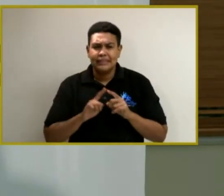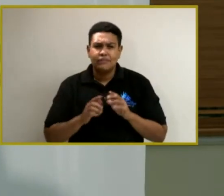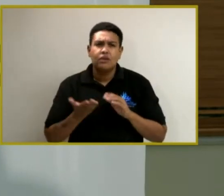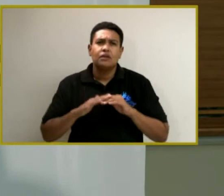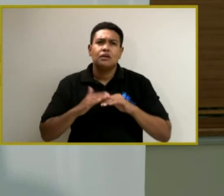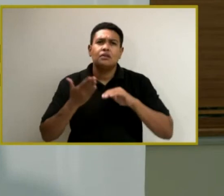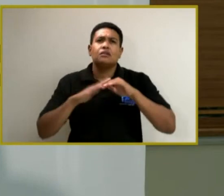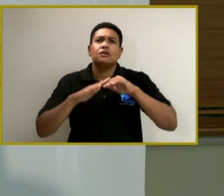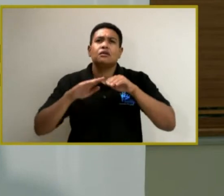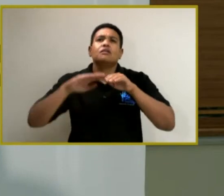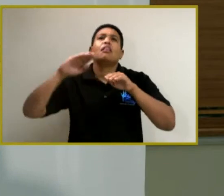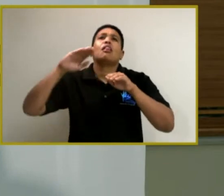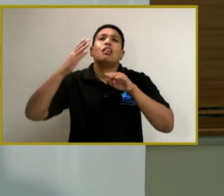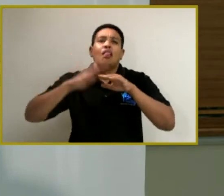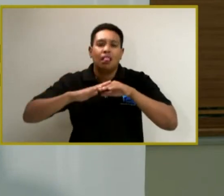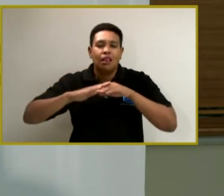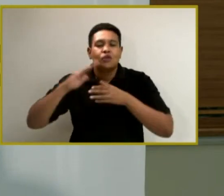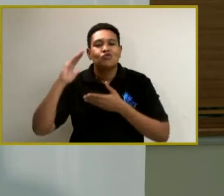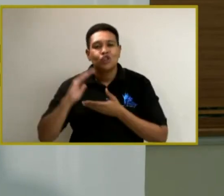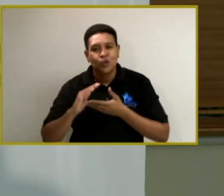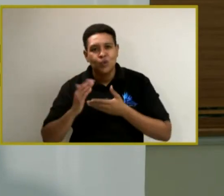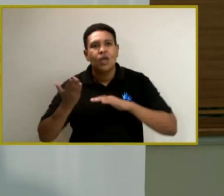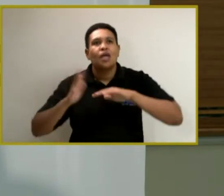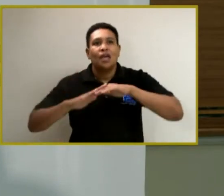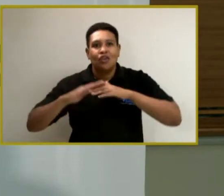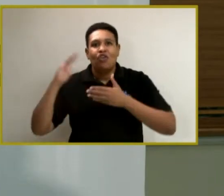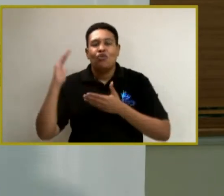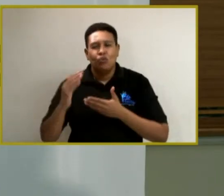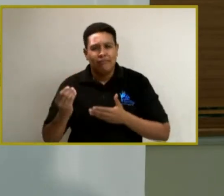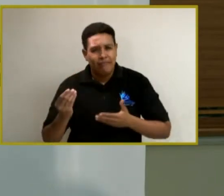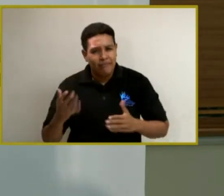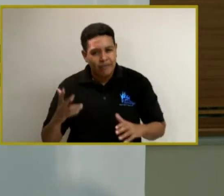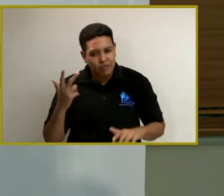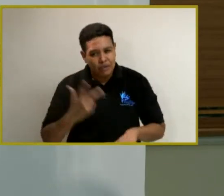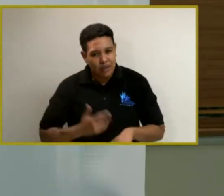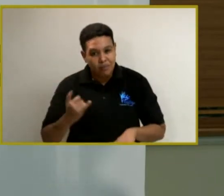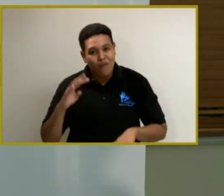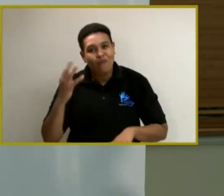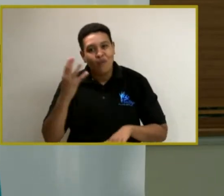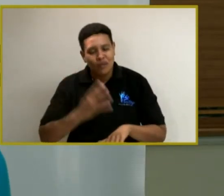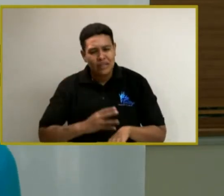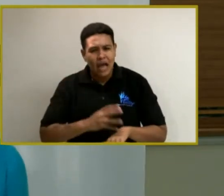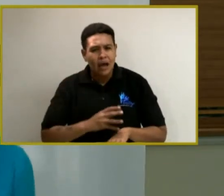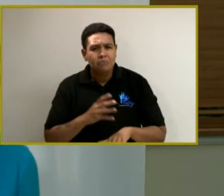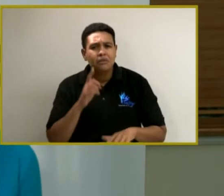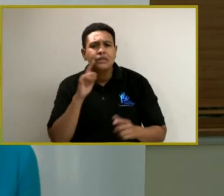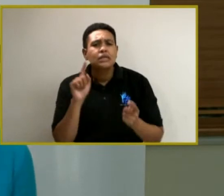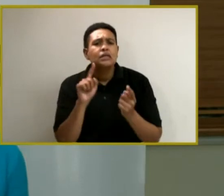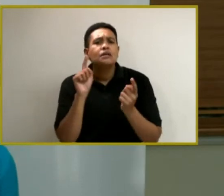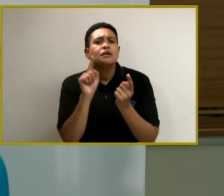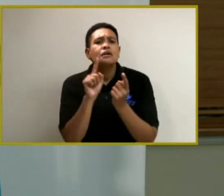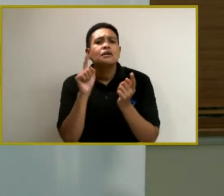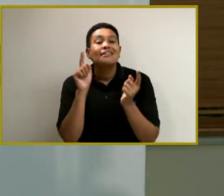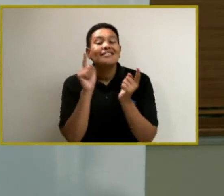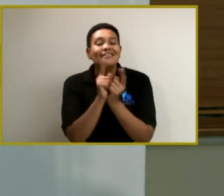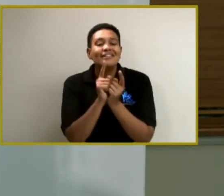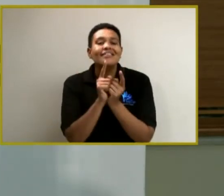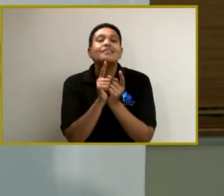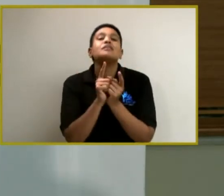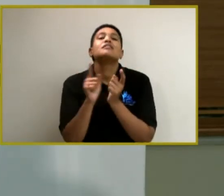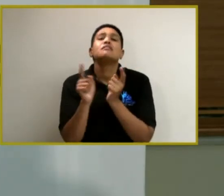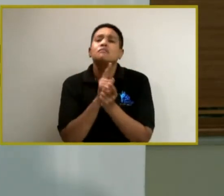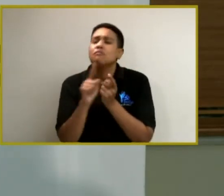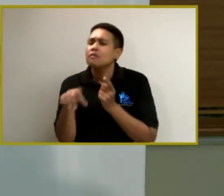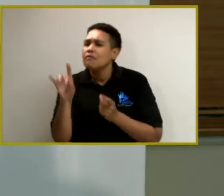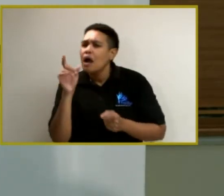surges, contact tracing as a means of containment. Remember now that when we started out